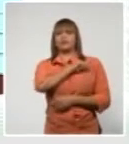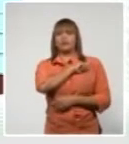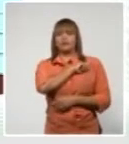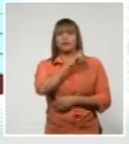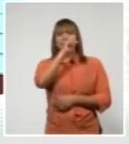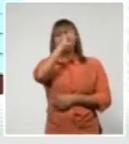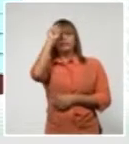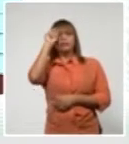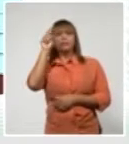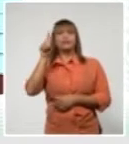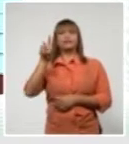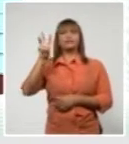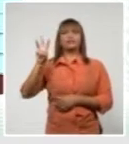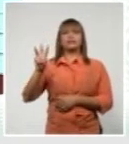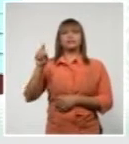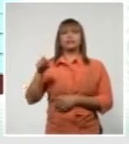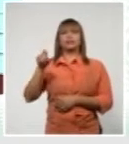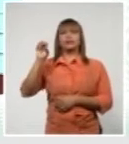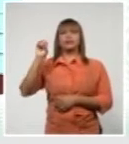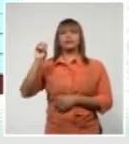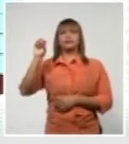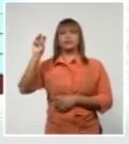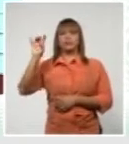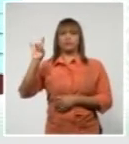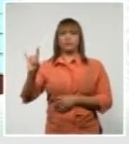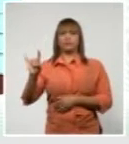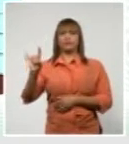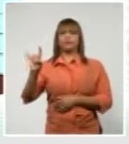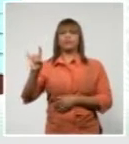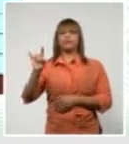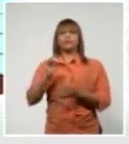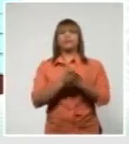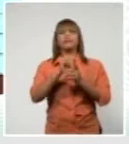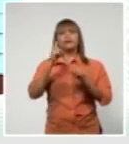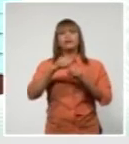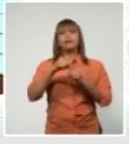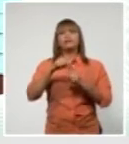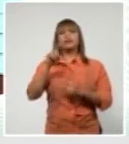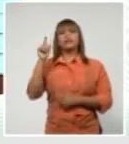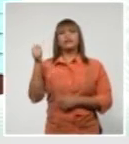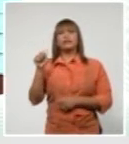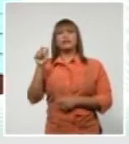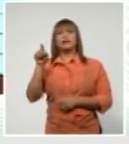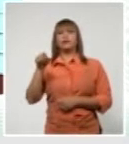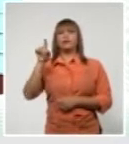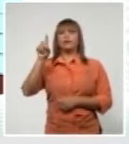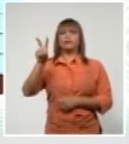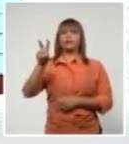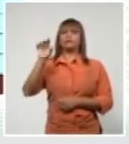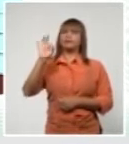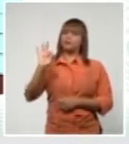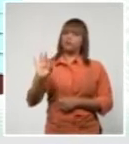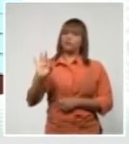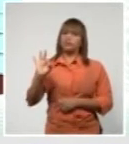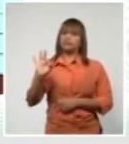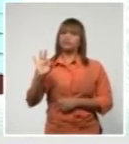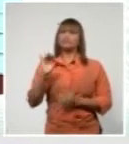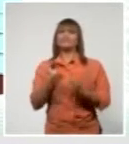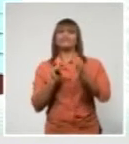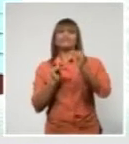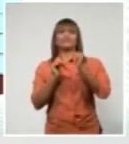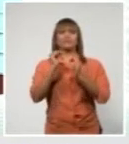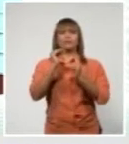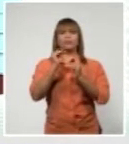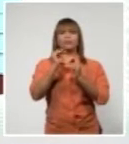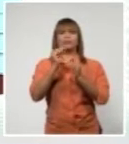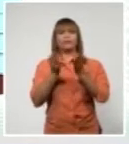2.14, Camagüey 0.39, and Holguín with 0.20.